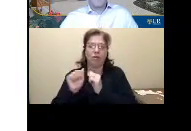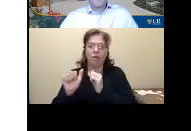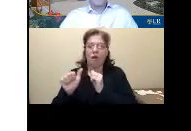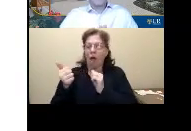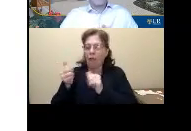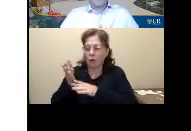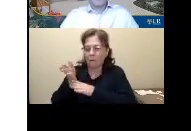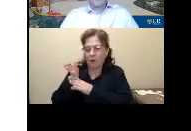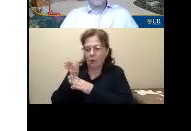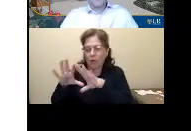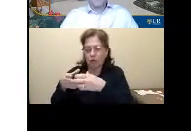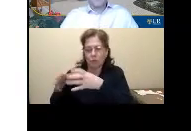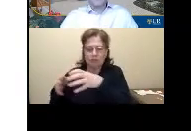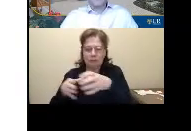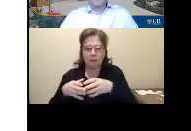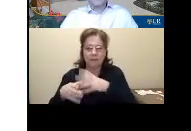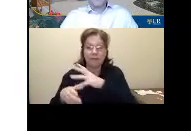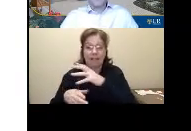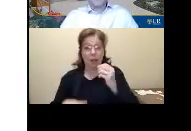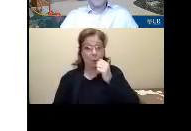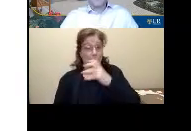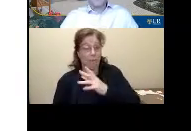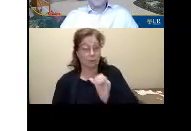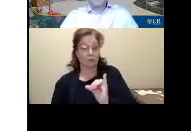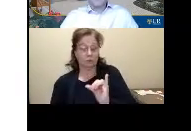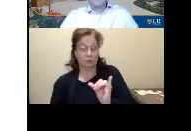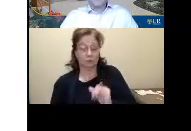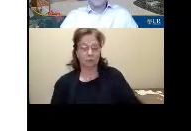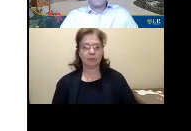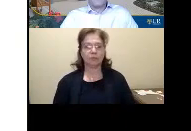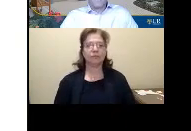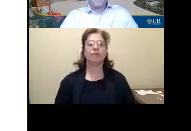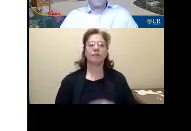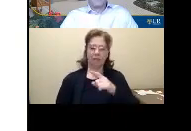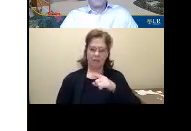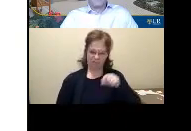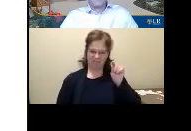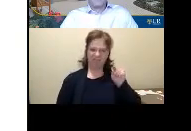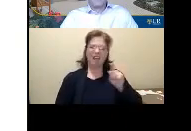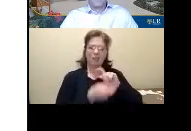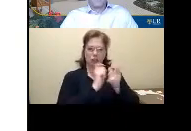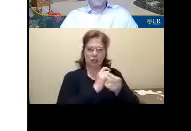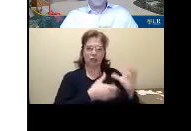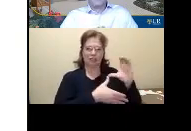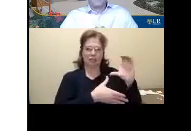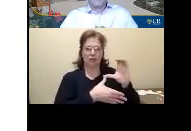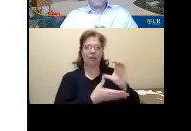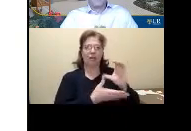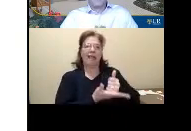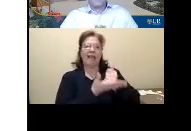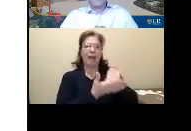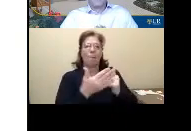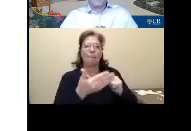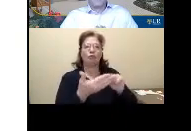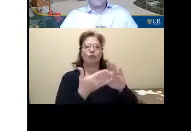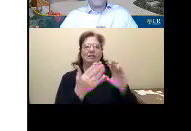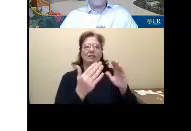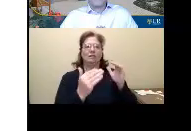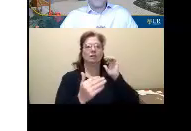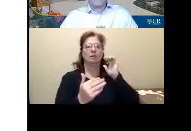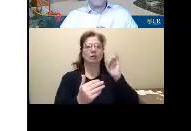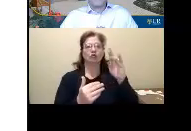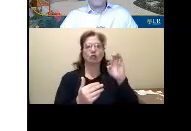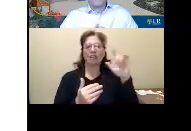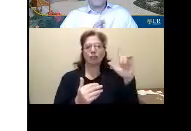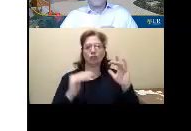minority populations as well as women. So this did address to some degree the racial disparities around